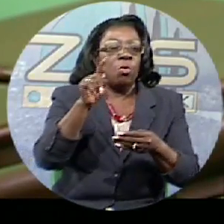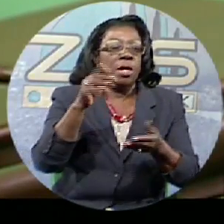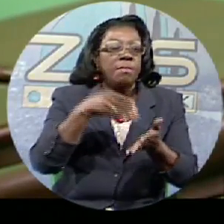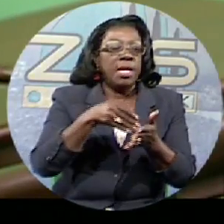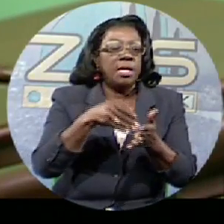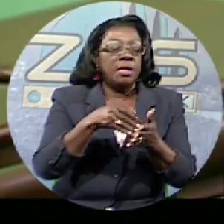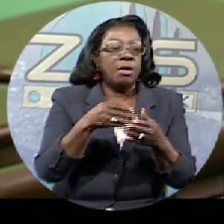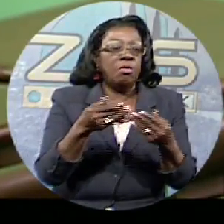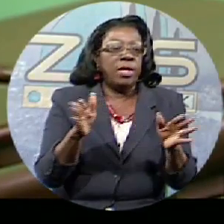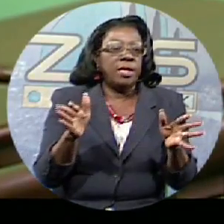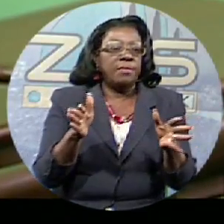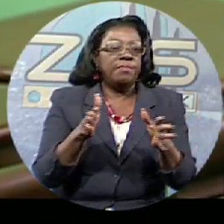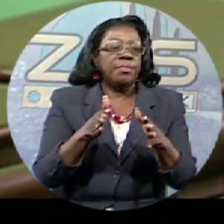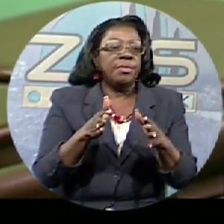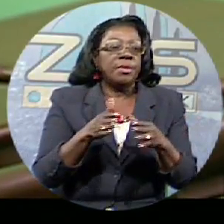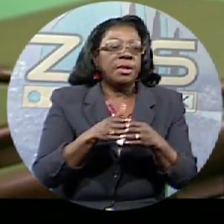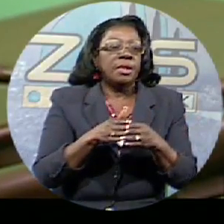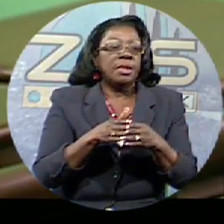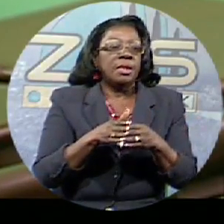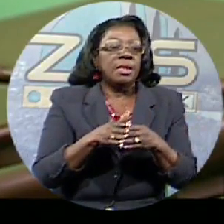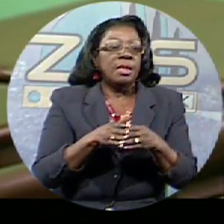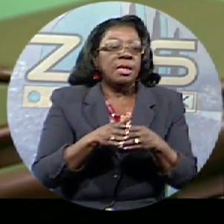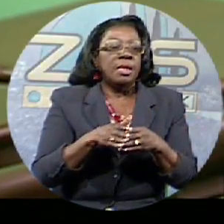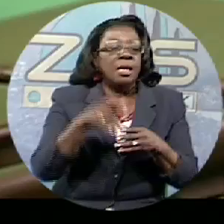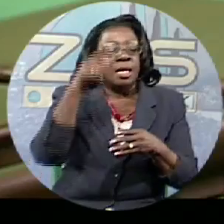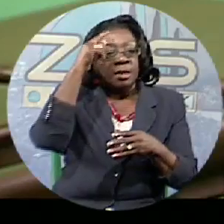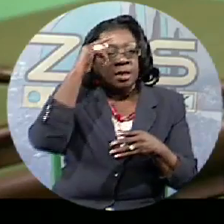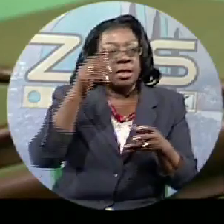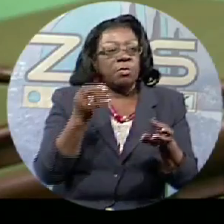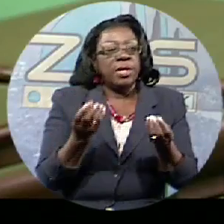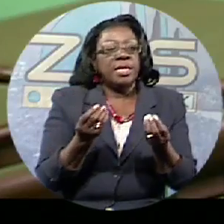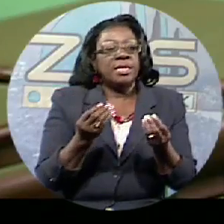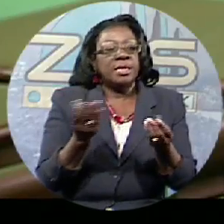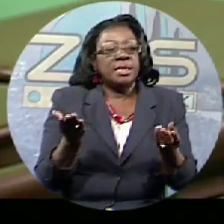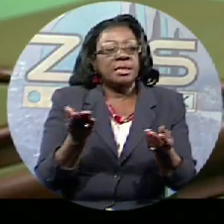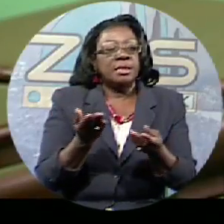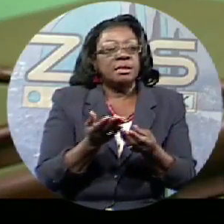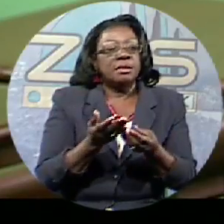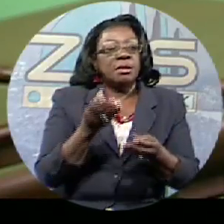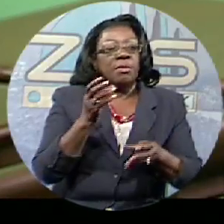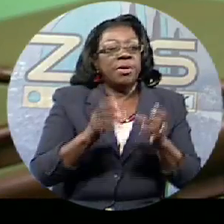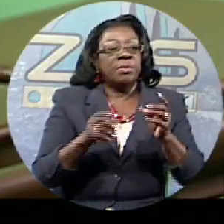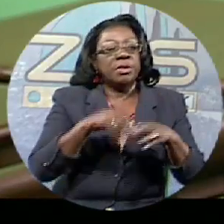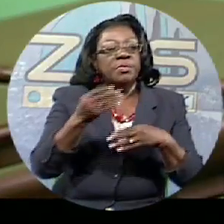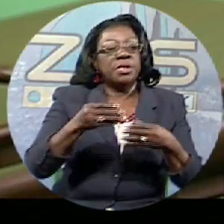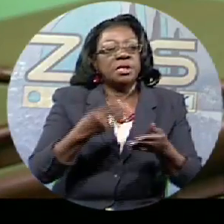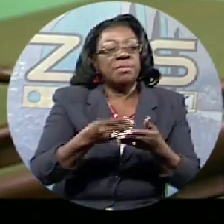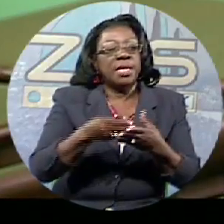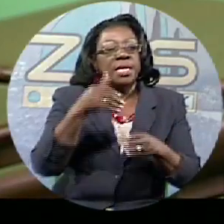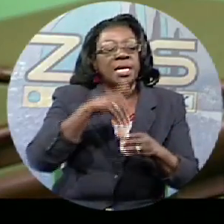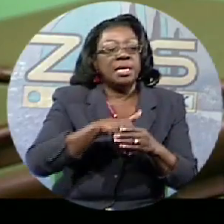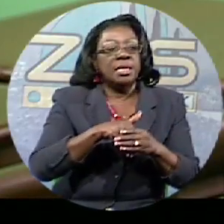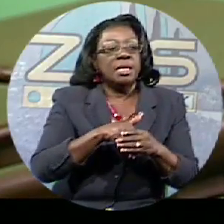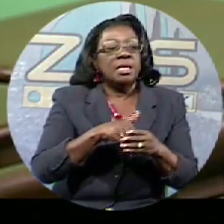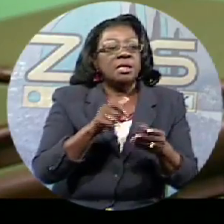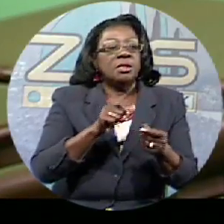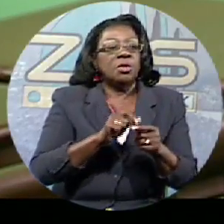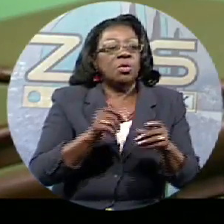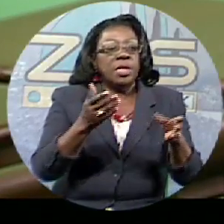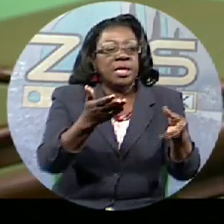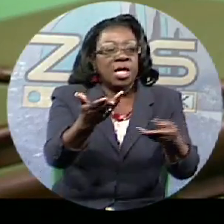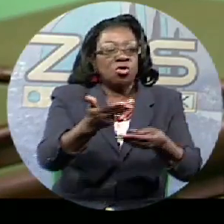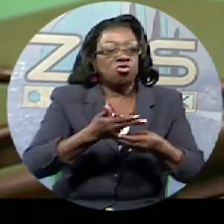sponsors on the line. They're doing it. And I think when they did it, they knew the competitor was going to put the money in. So it